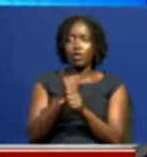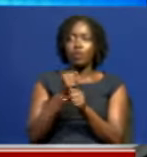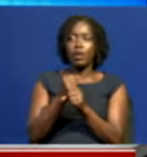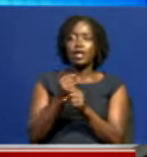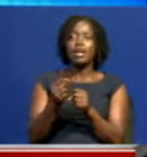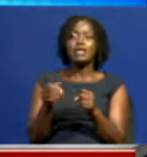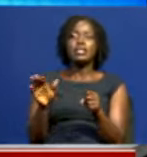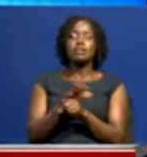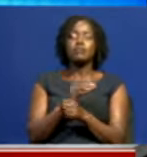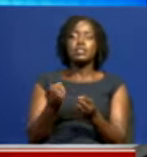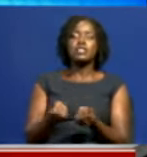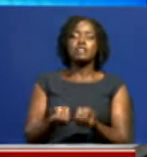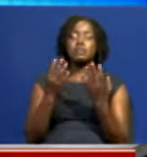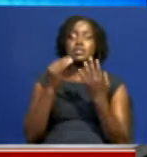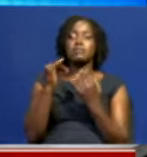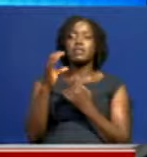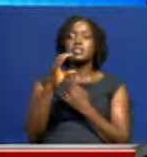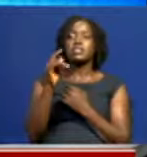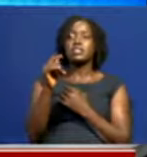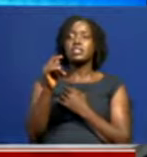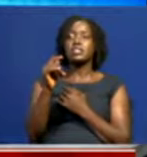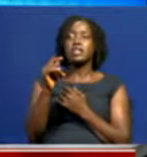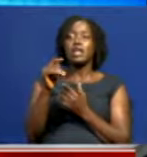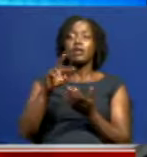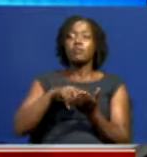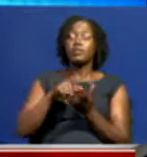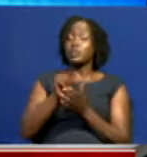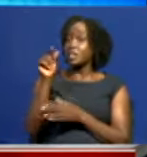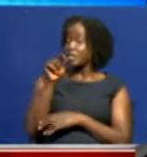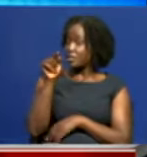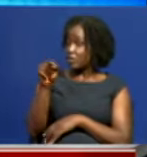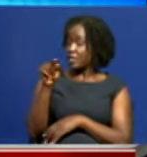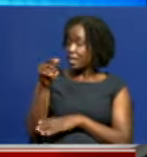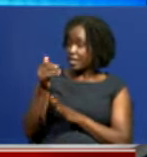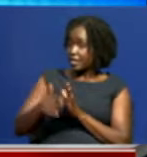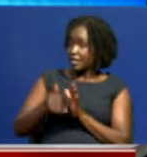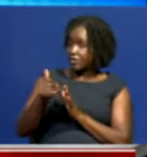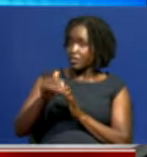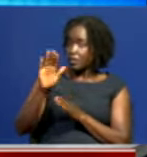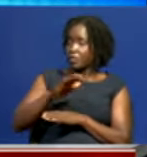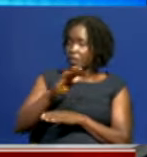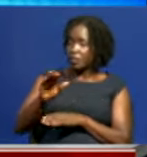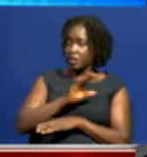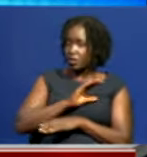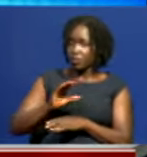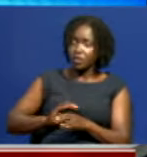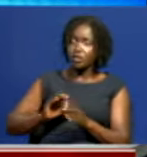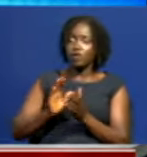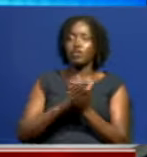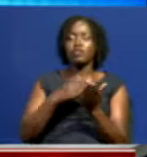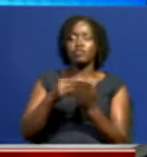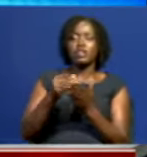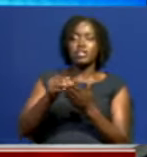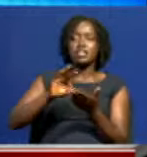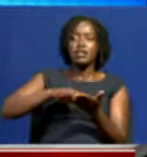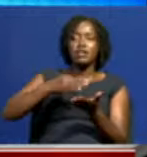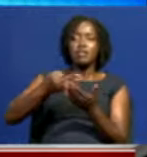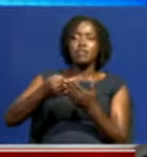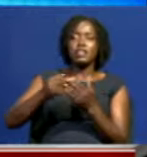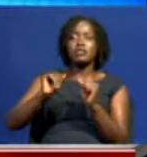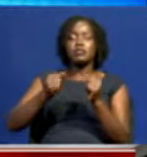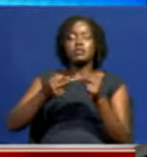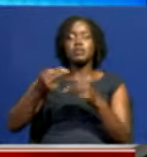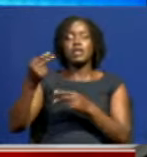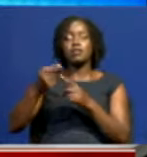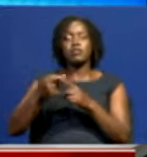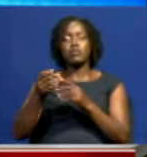of the most expensive ICT projects in that region. According to the Parliamentary Committee on Finance, funding for the center could rise from